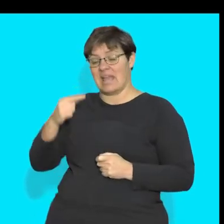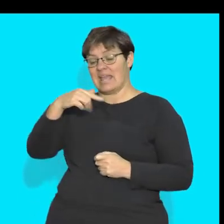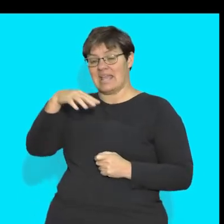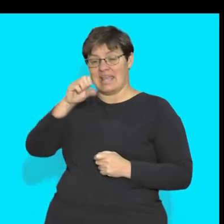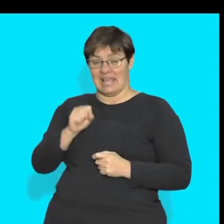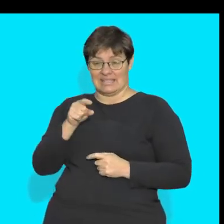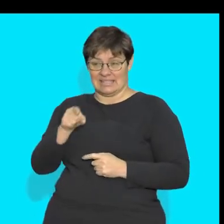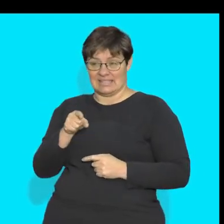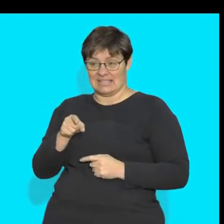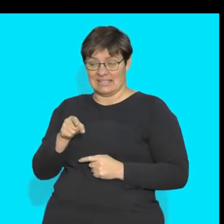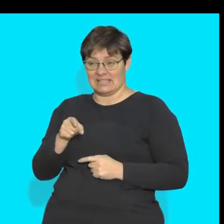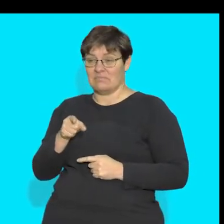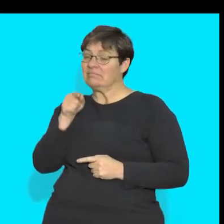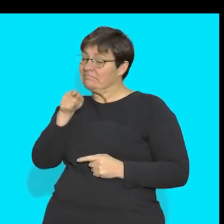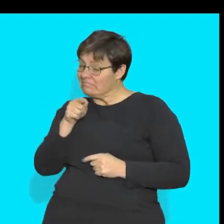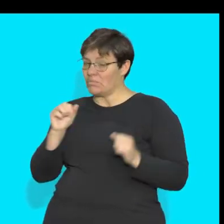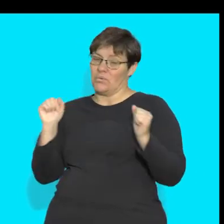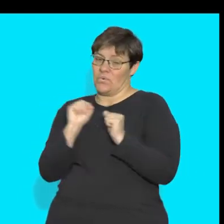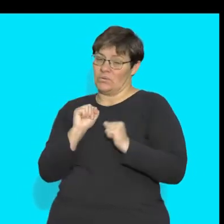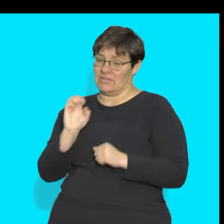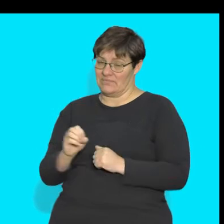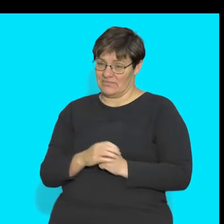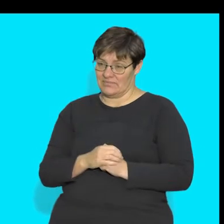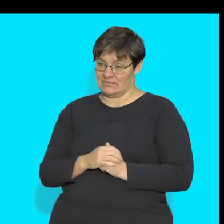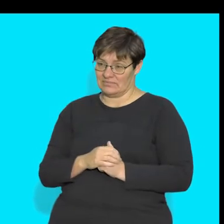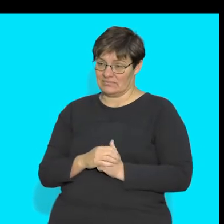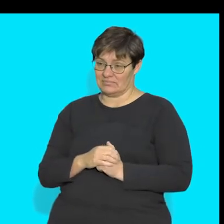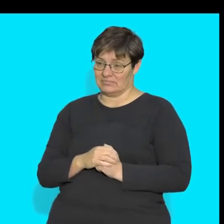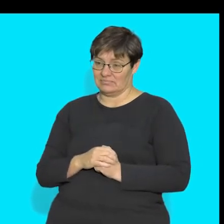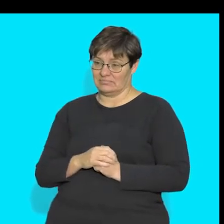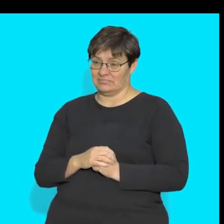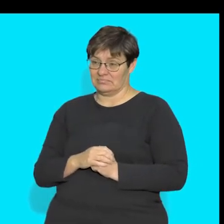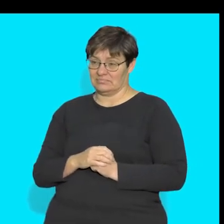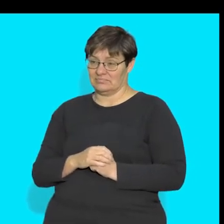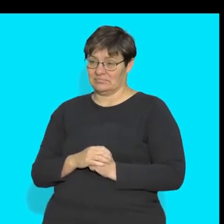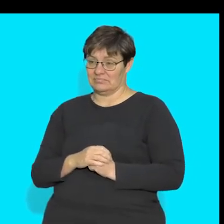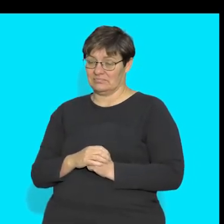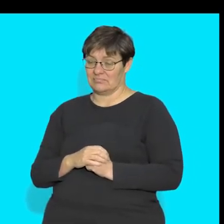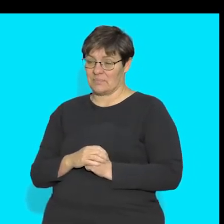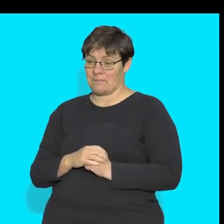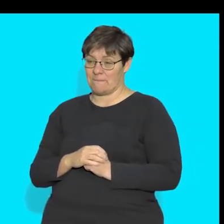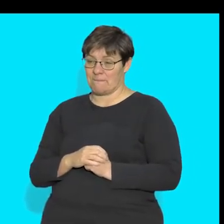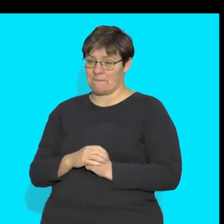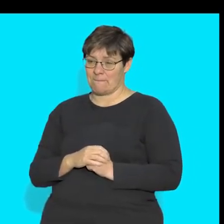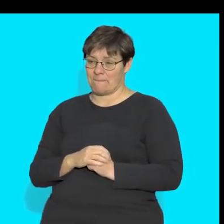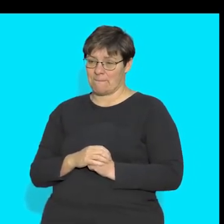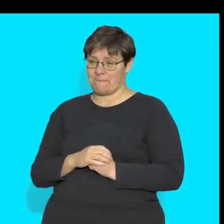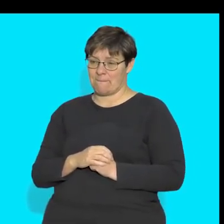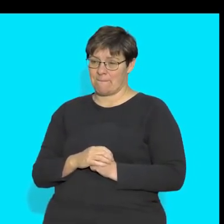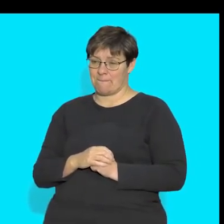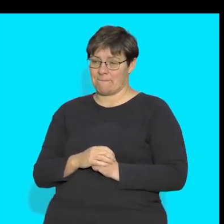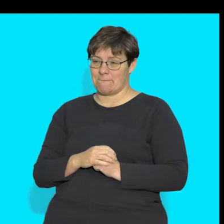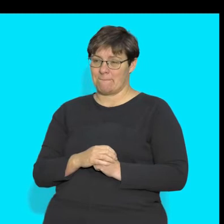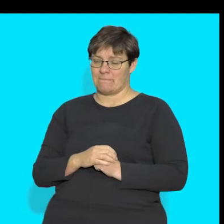gas, which is cold. Okay, that's a cold gas. Not gold,